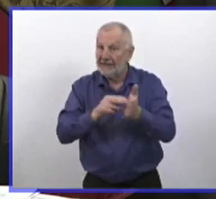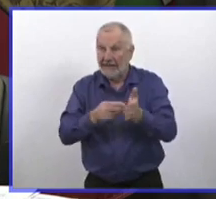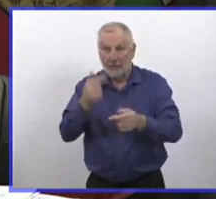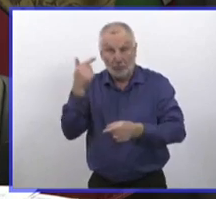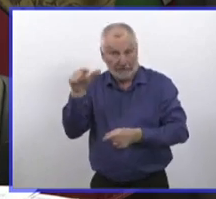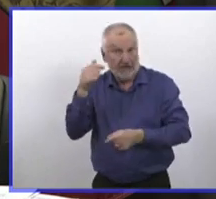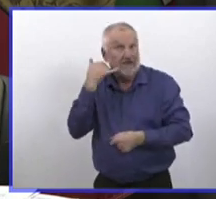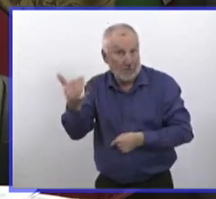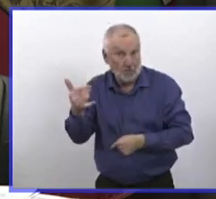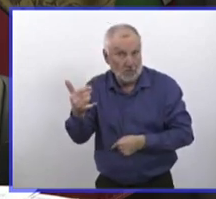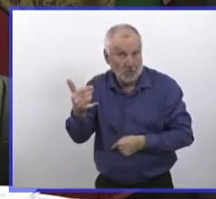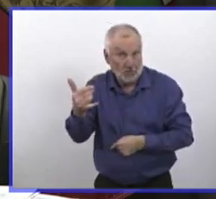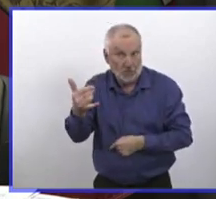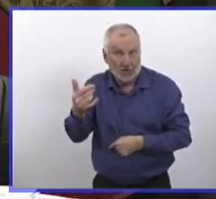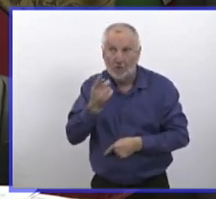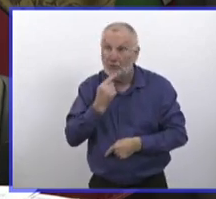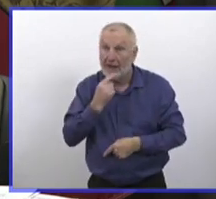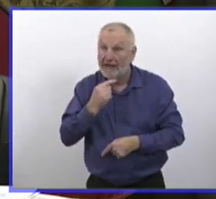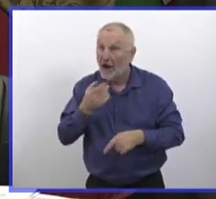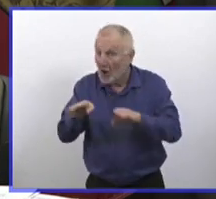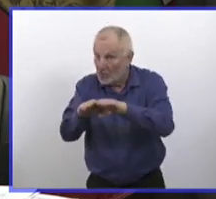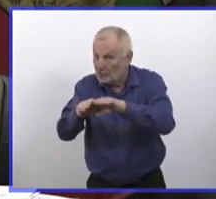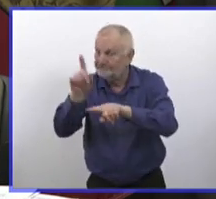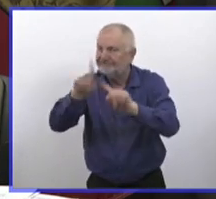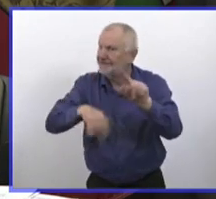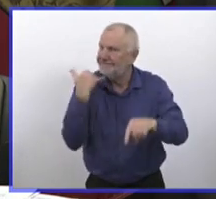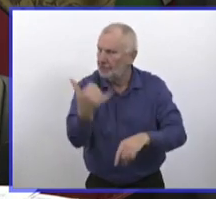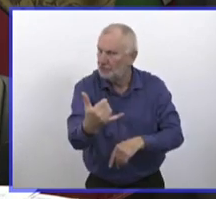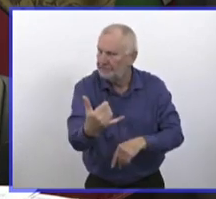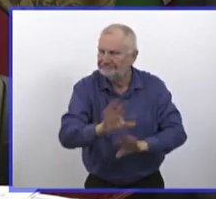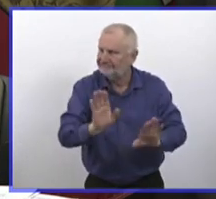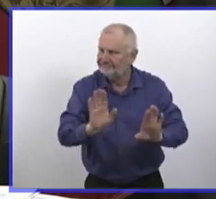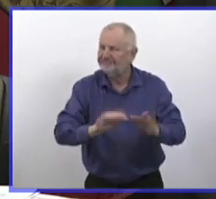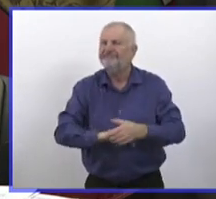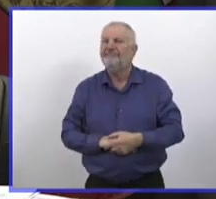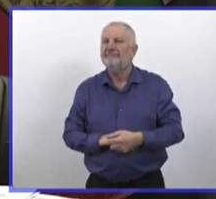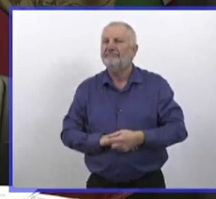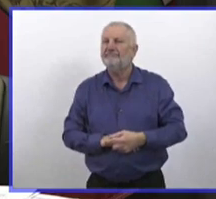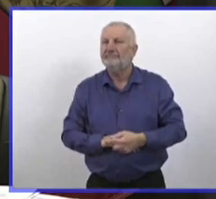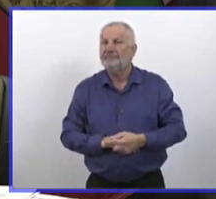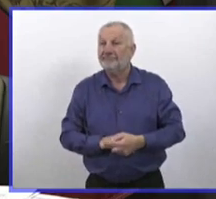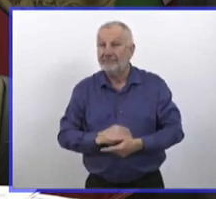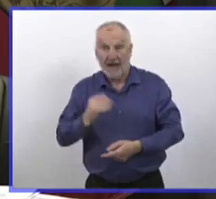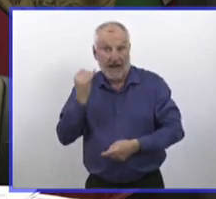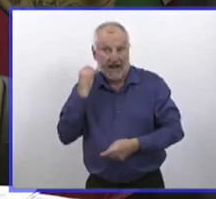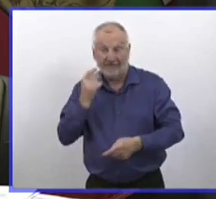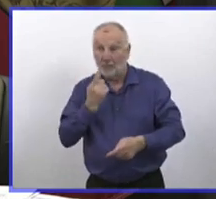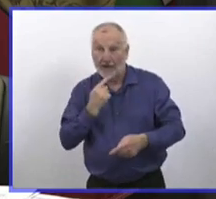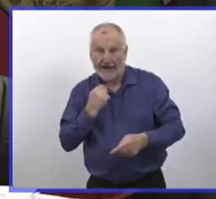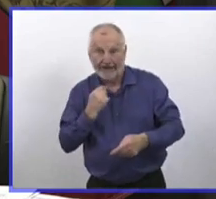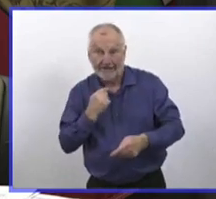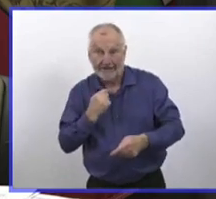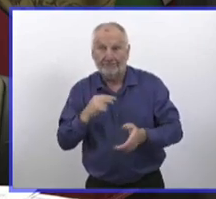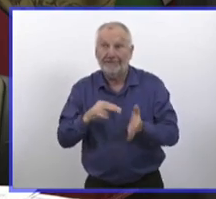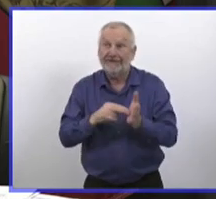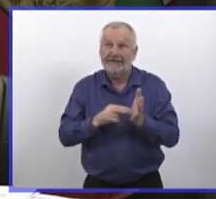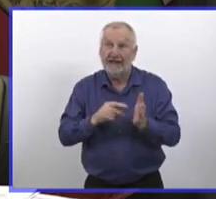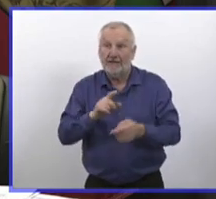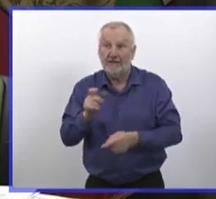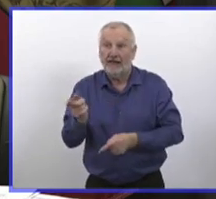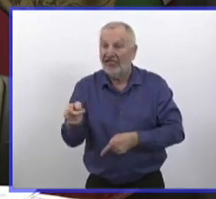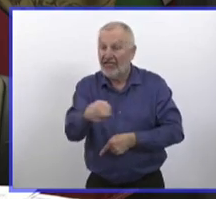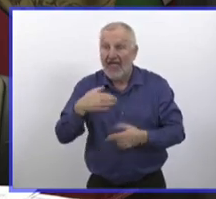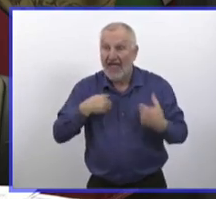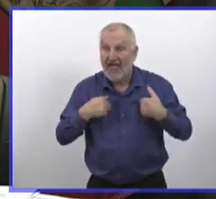clinic or pharmacist has flagged themselves as red. There's a reason they've done that. It might be because they already have their own patients identified